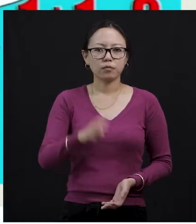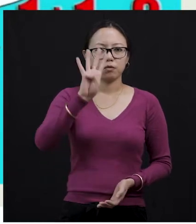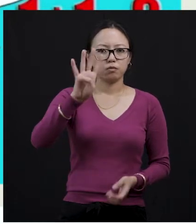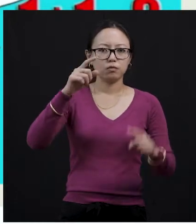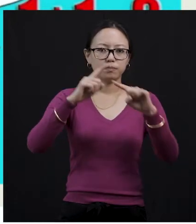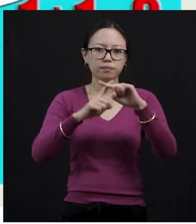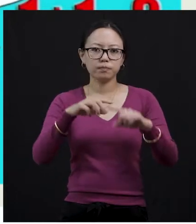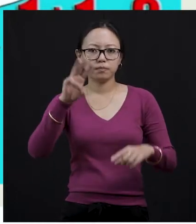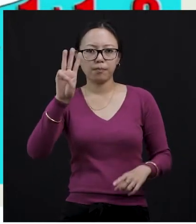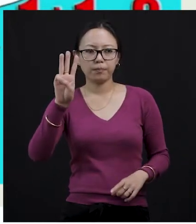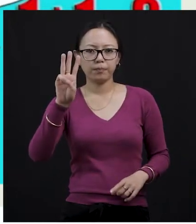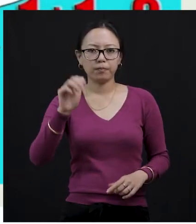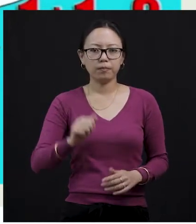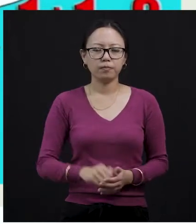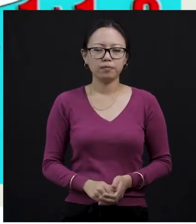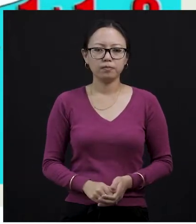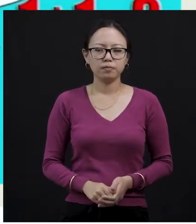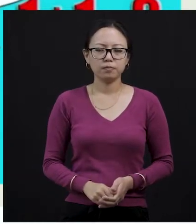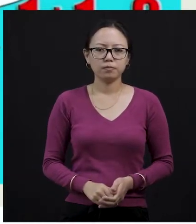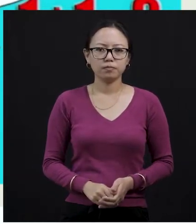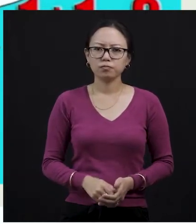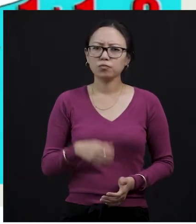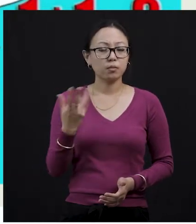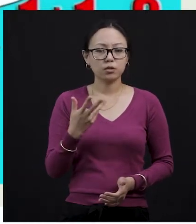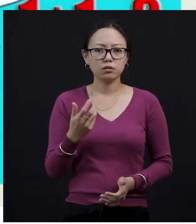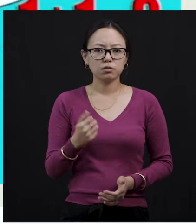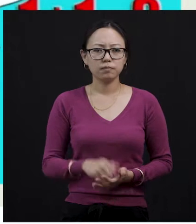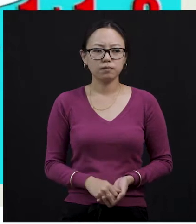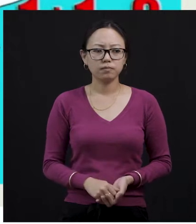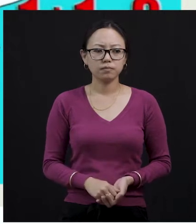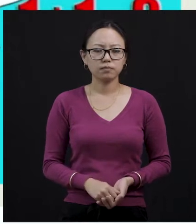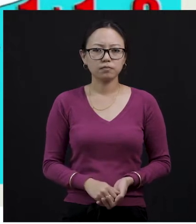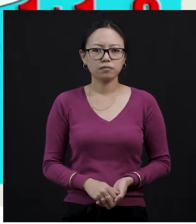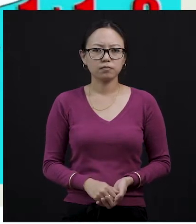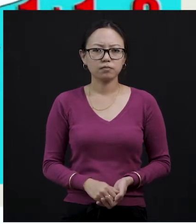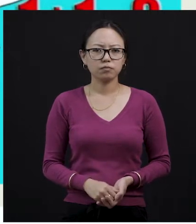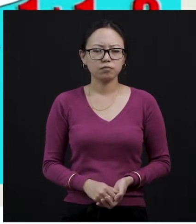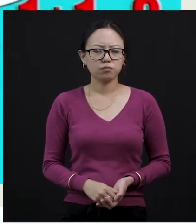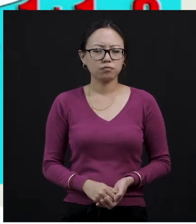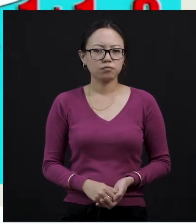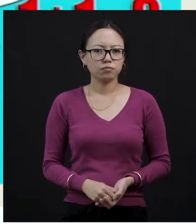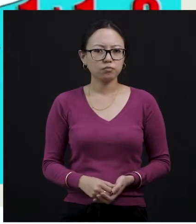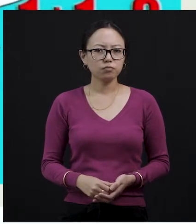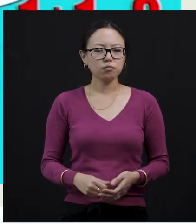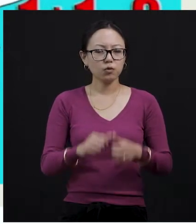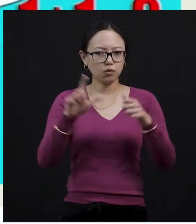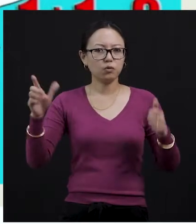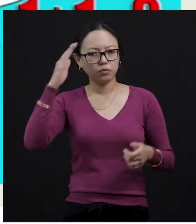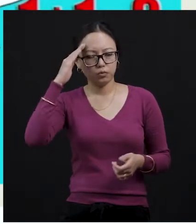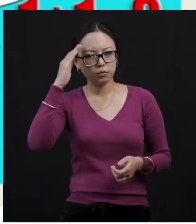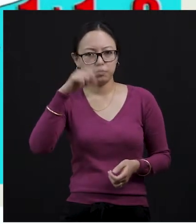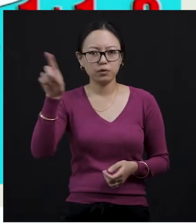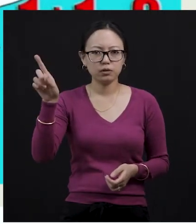4 into 3. 4 into 3 are how much it is? All of you are familiar with it, right? So it